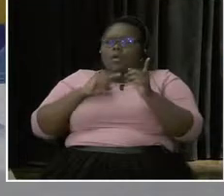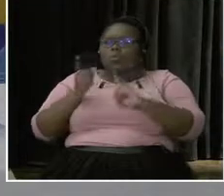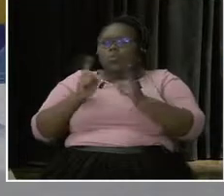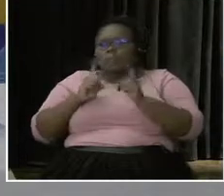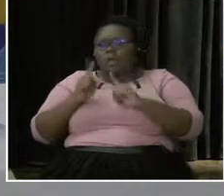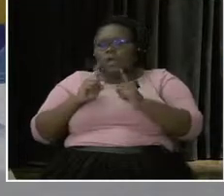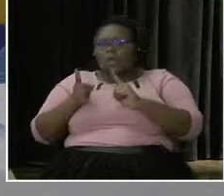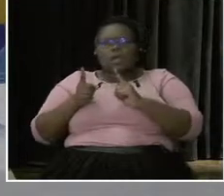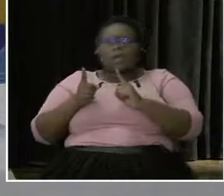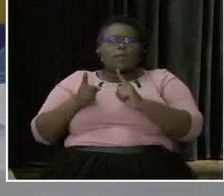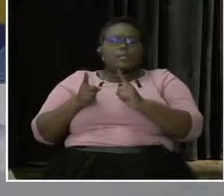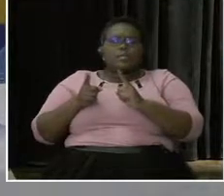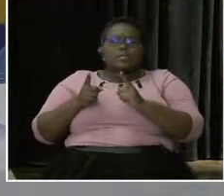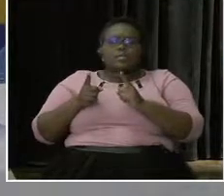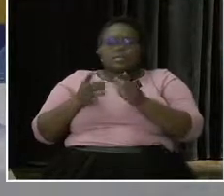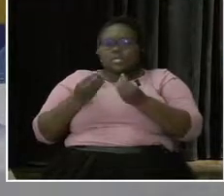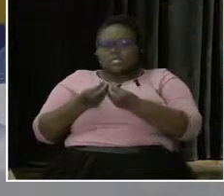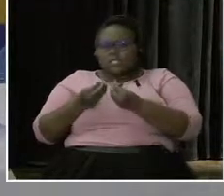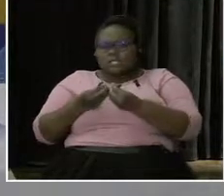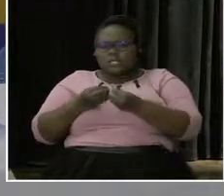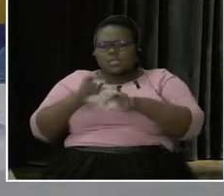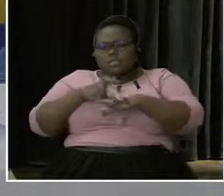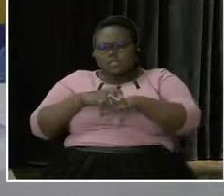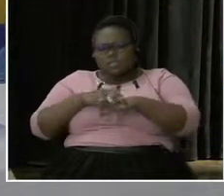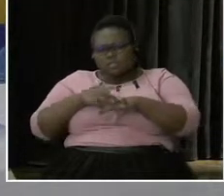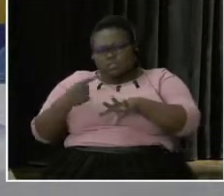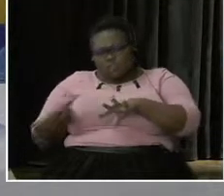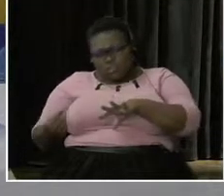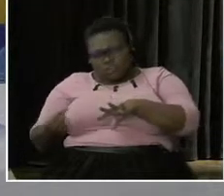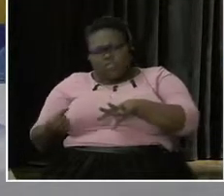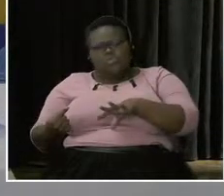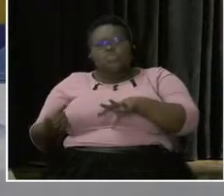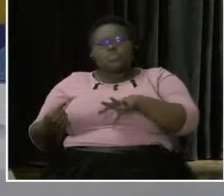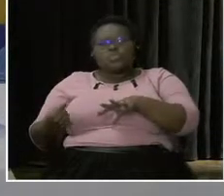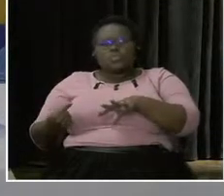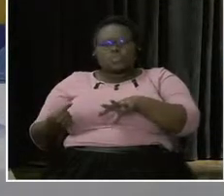argue and even ended up not passing the budget in council.